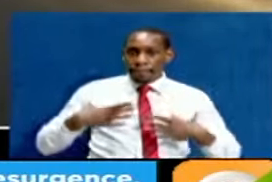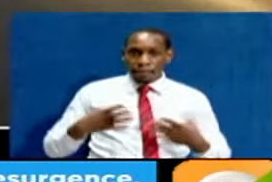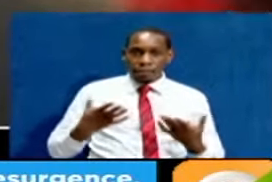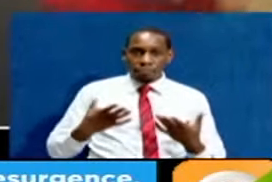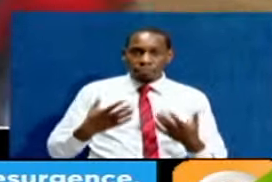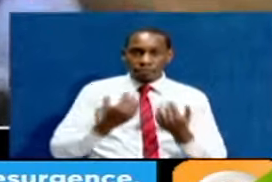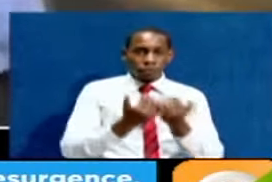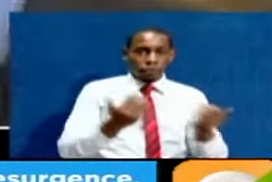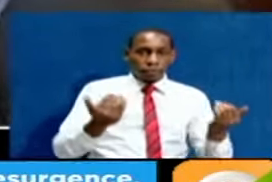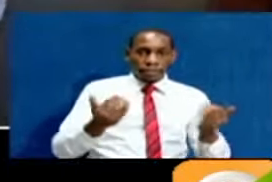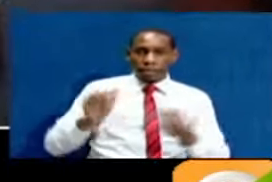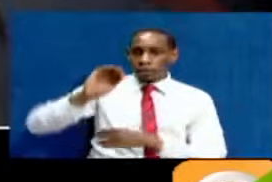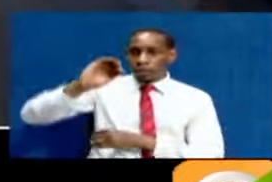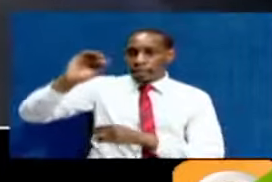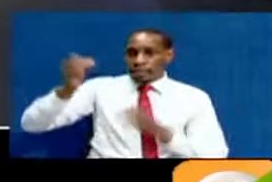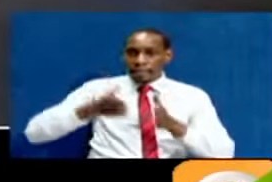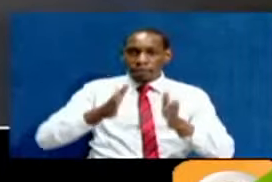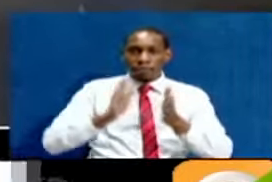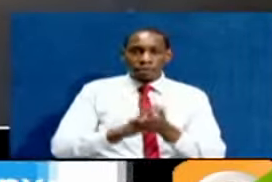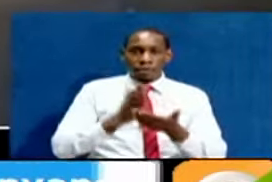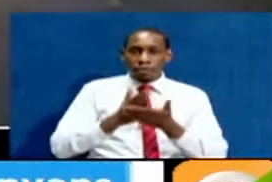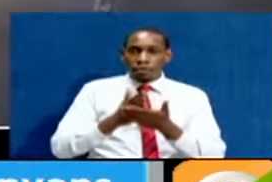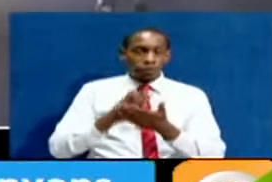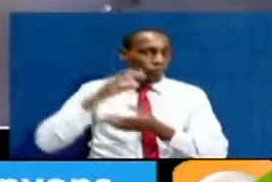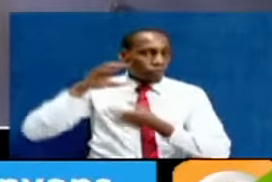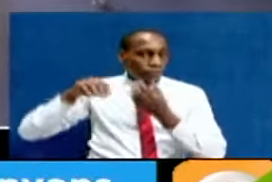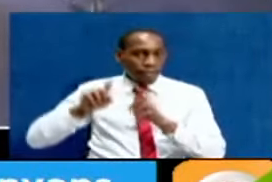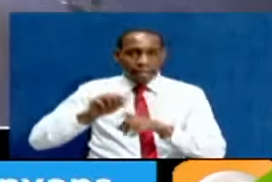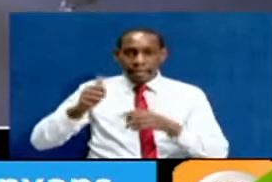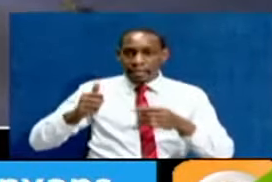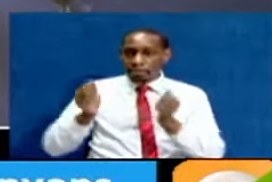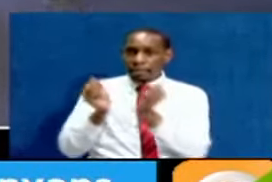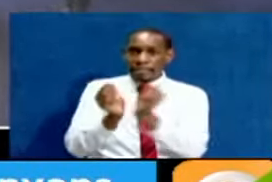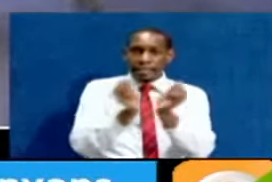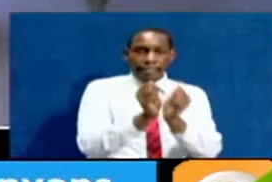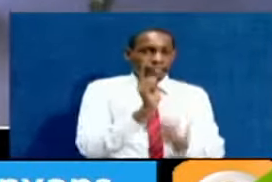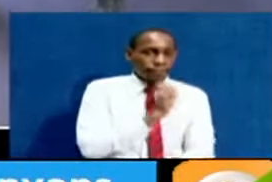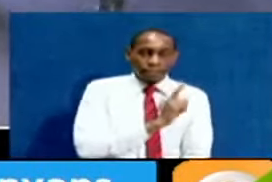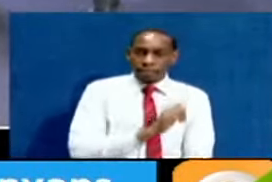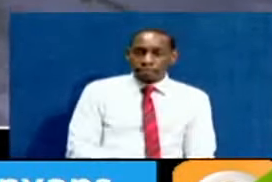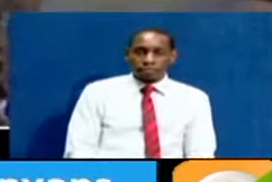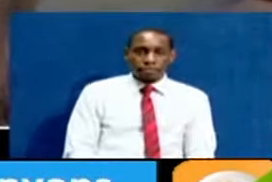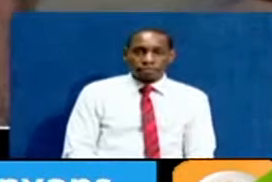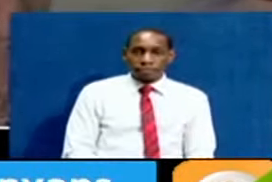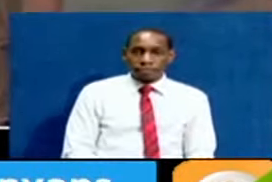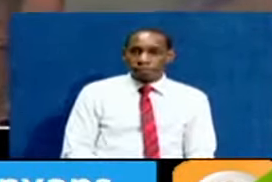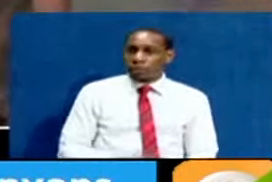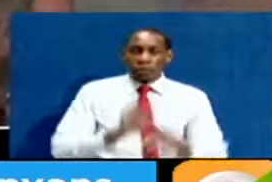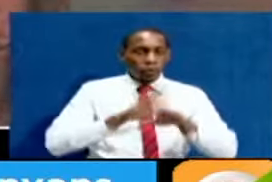with children in the city streets, running up and down, some even arrested, it was a little